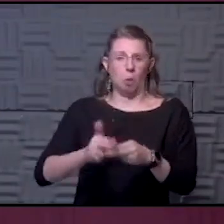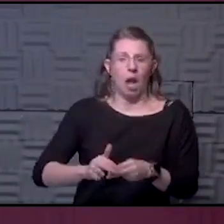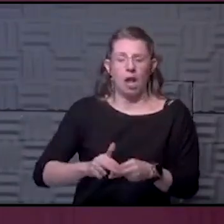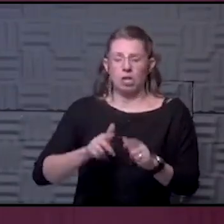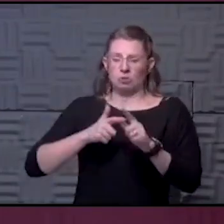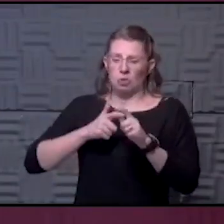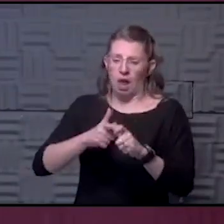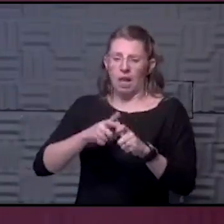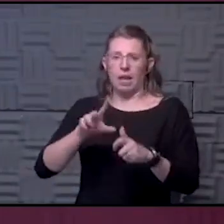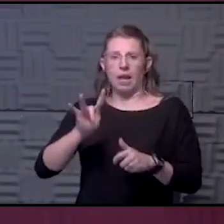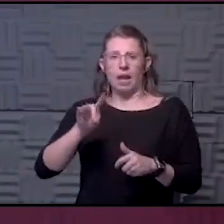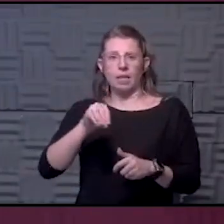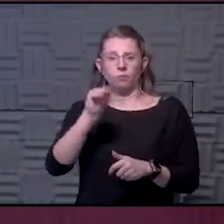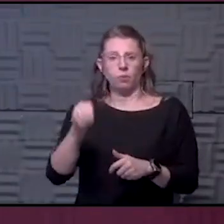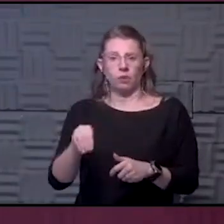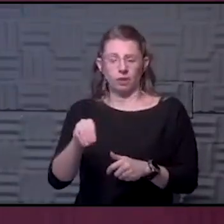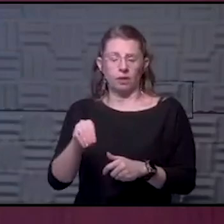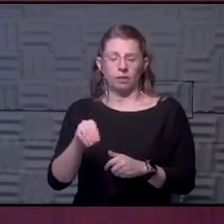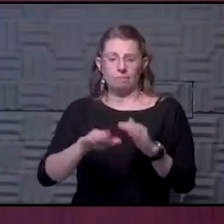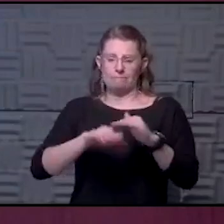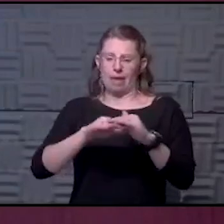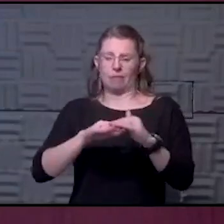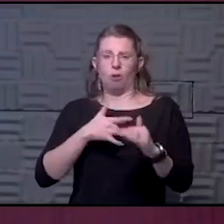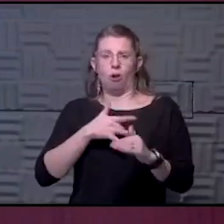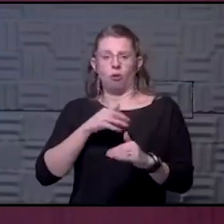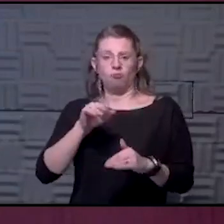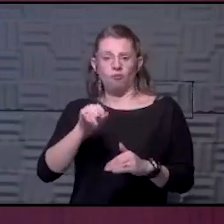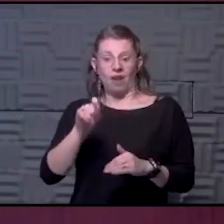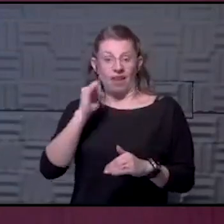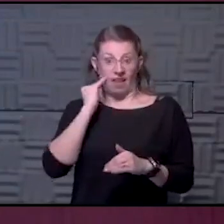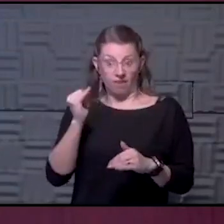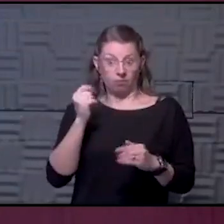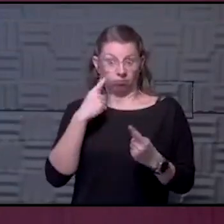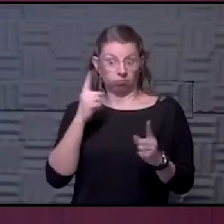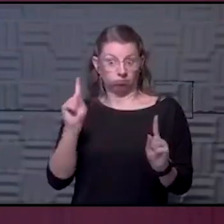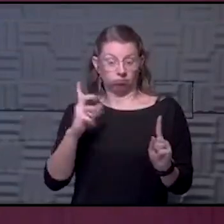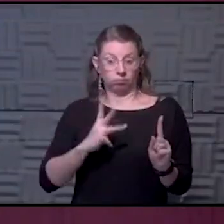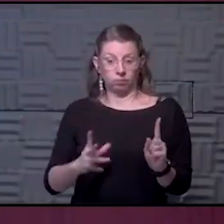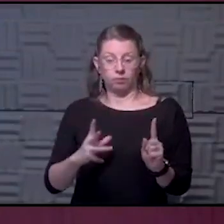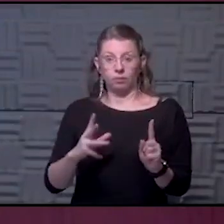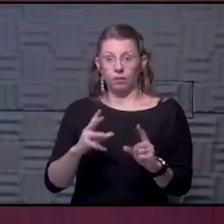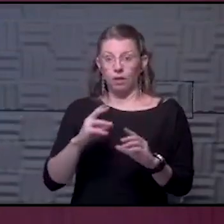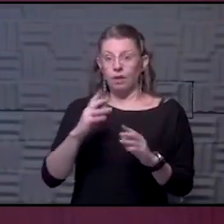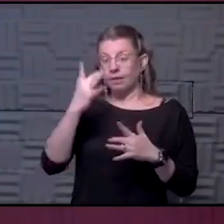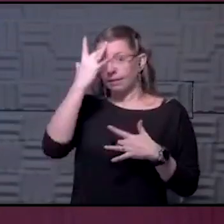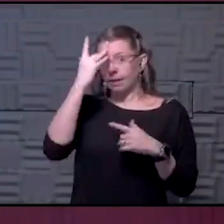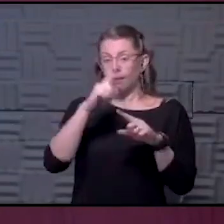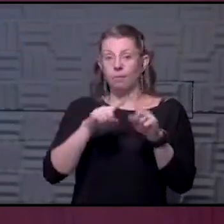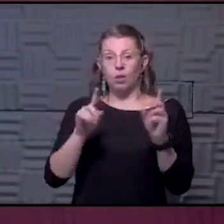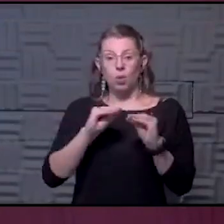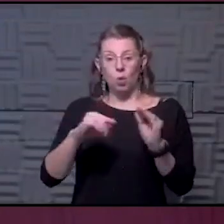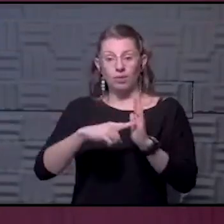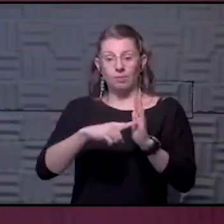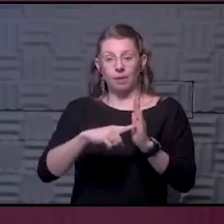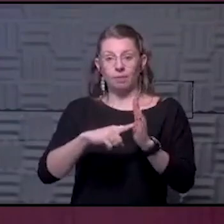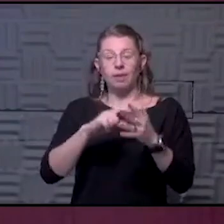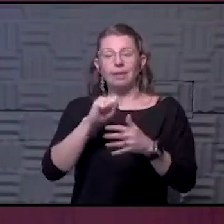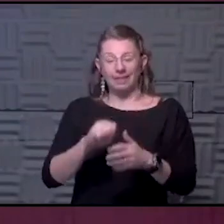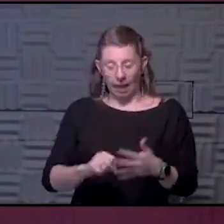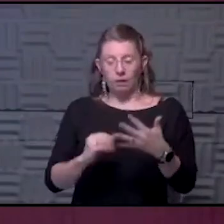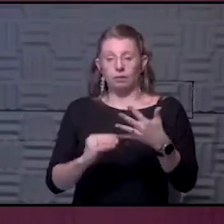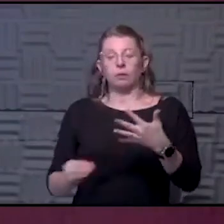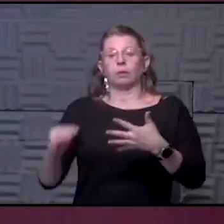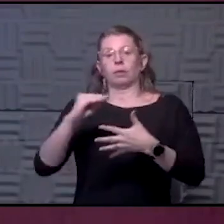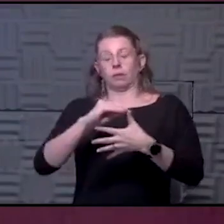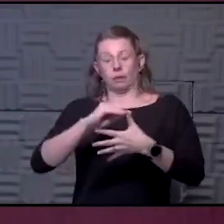hard, 80% of maximum heart rate. And if they get through that, asymptomatic, doing well, advance them to step 5. Step